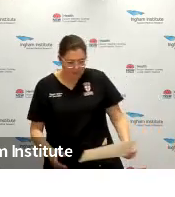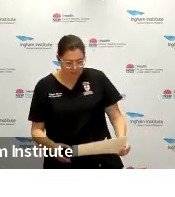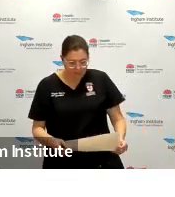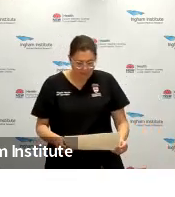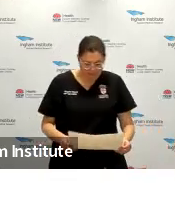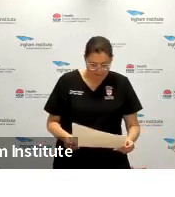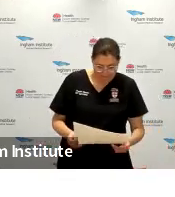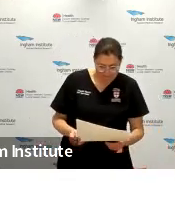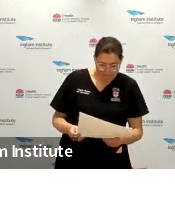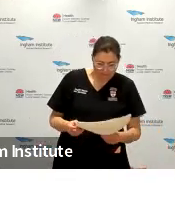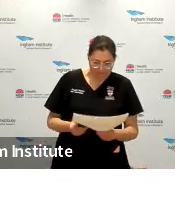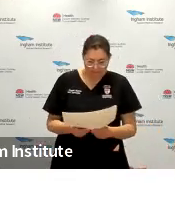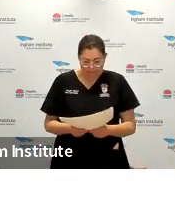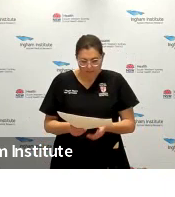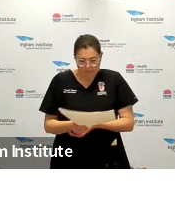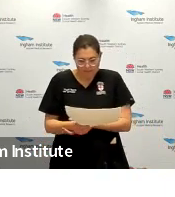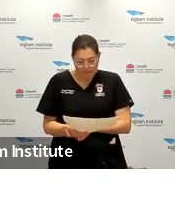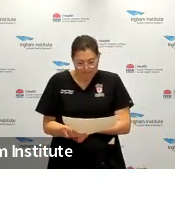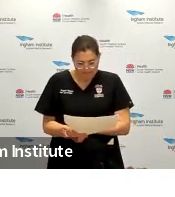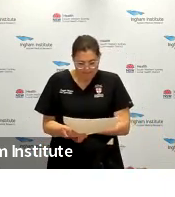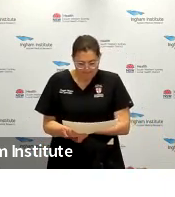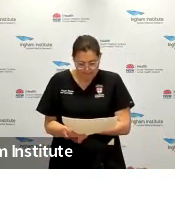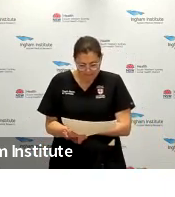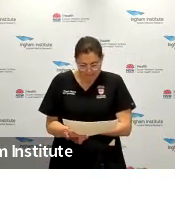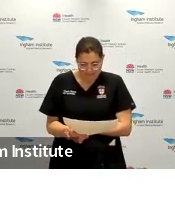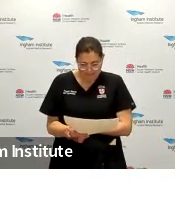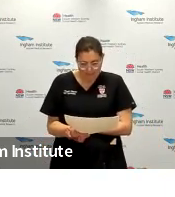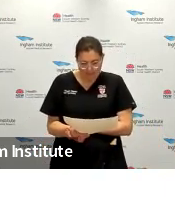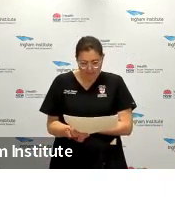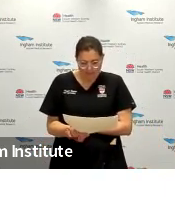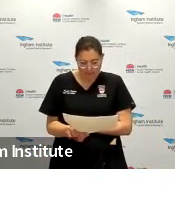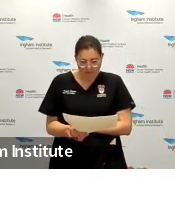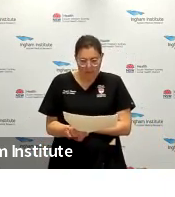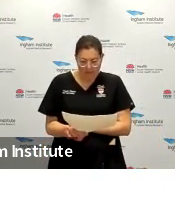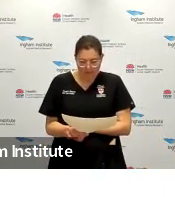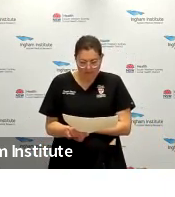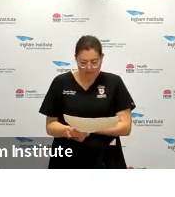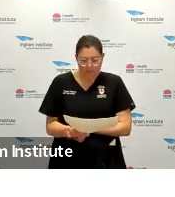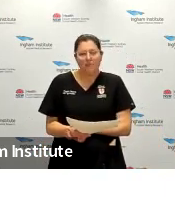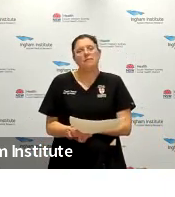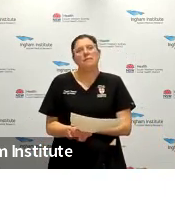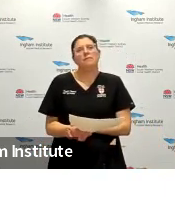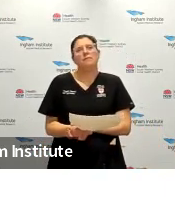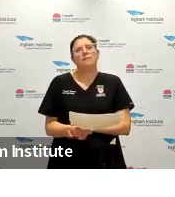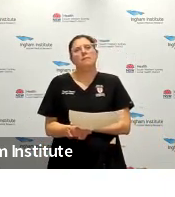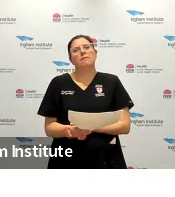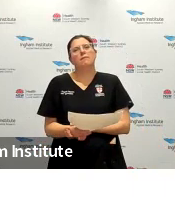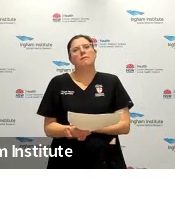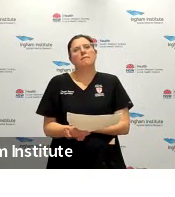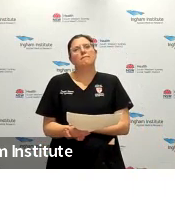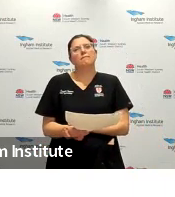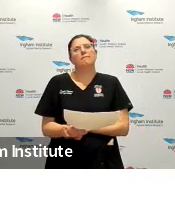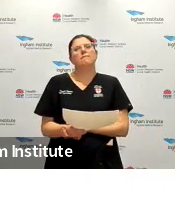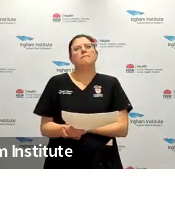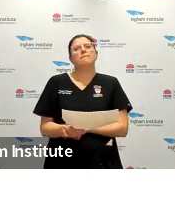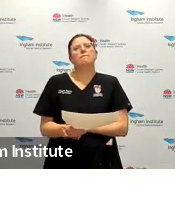those signs while keeping the pregnancy going, and that fitted beautifully with data from Richard Levine's group in 2005